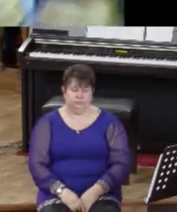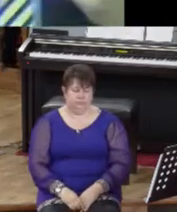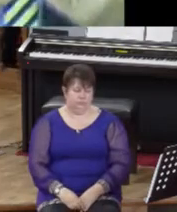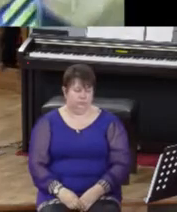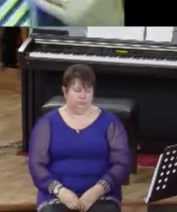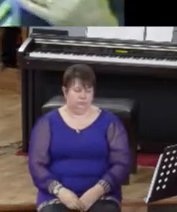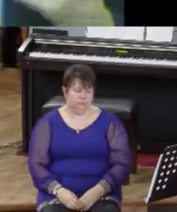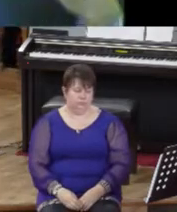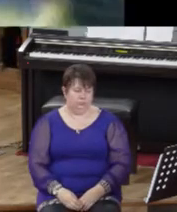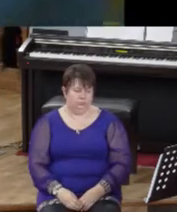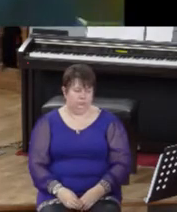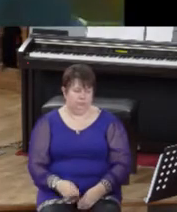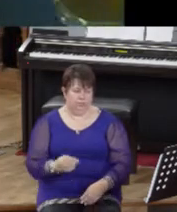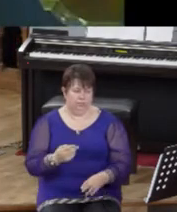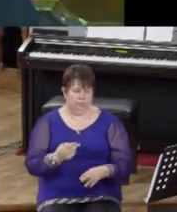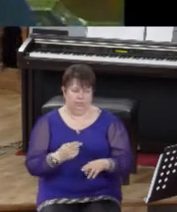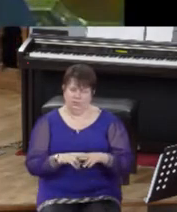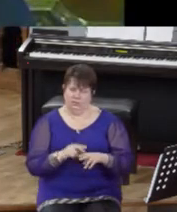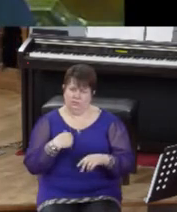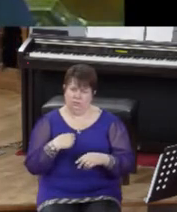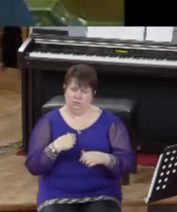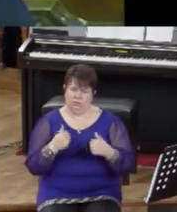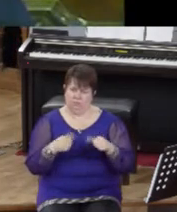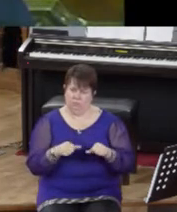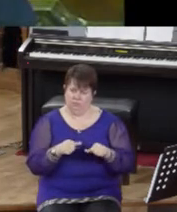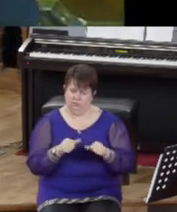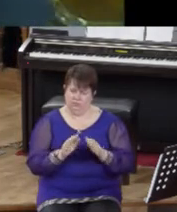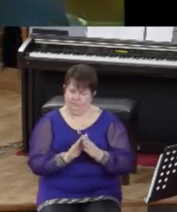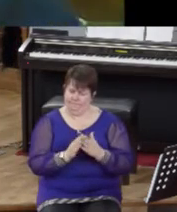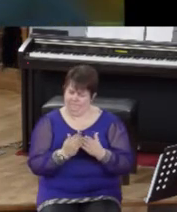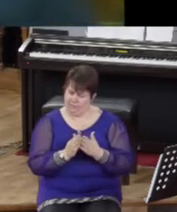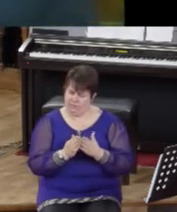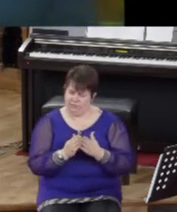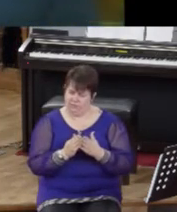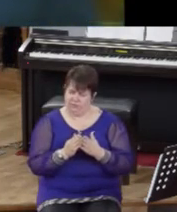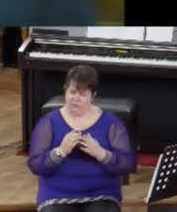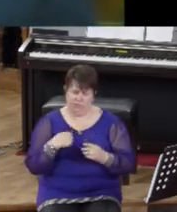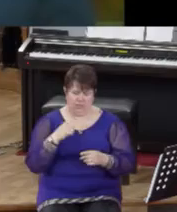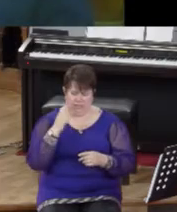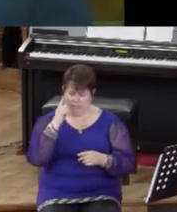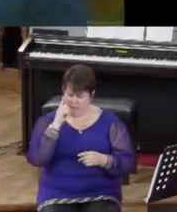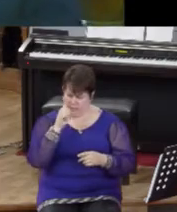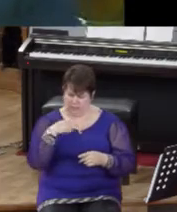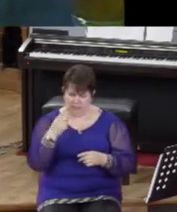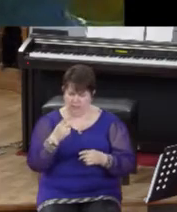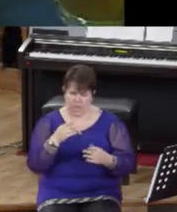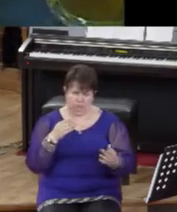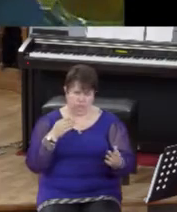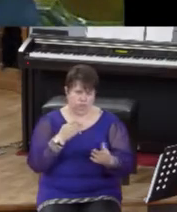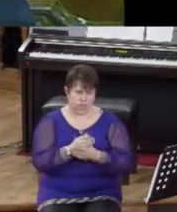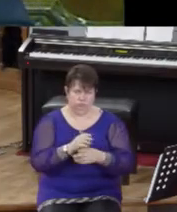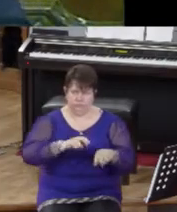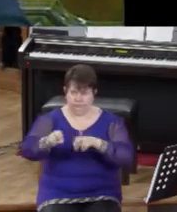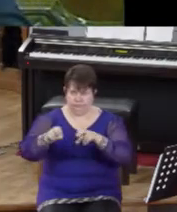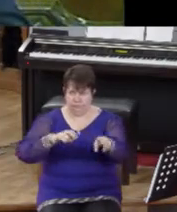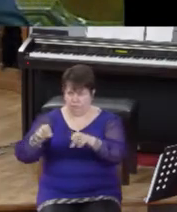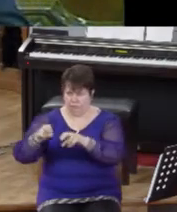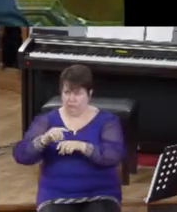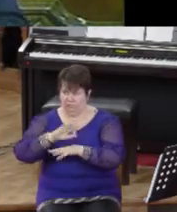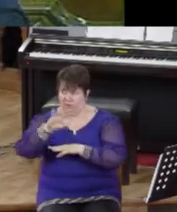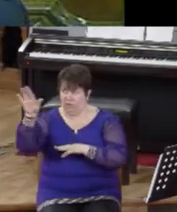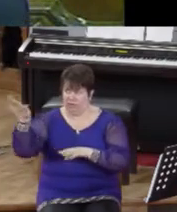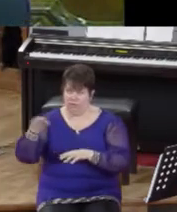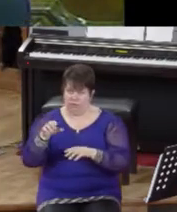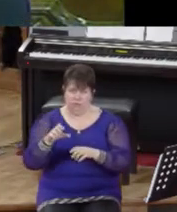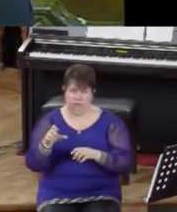If I didn't have an approved passport, then I wouldn't be legally allowed to travel to other